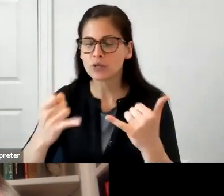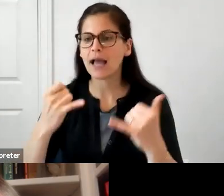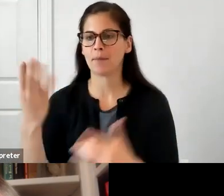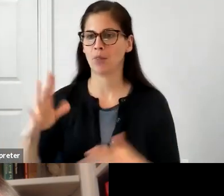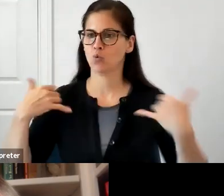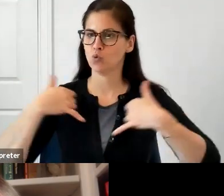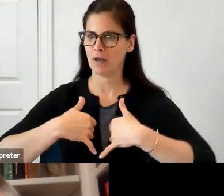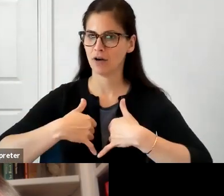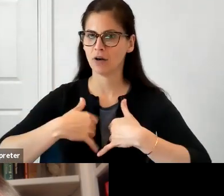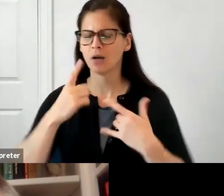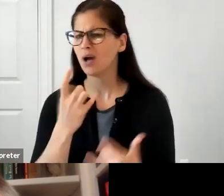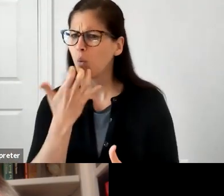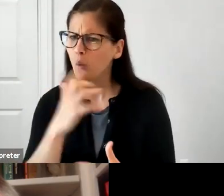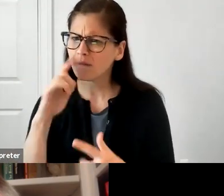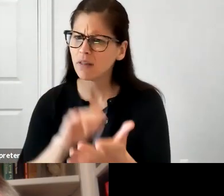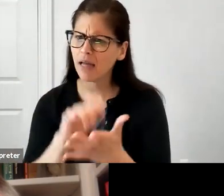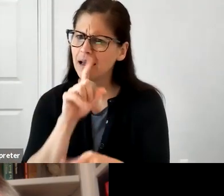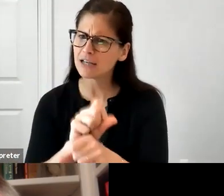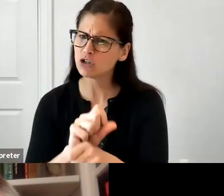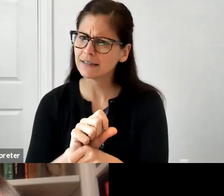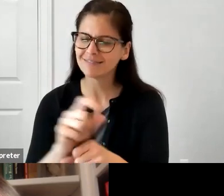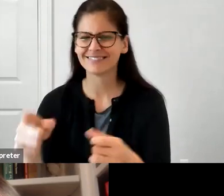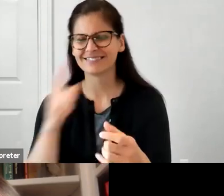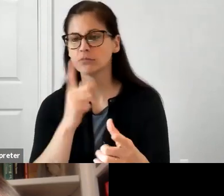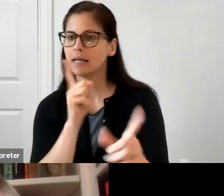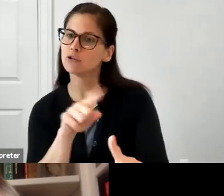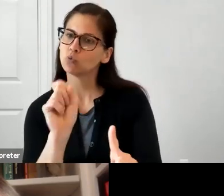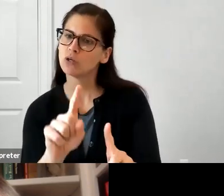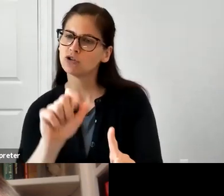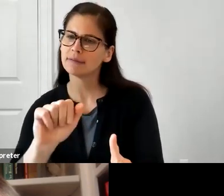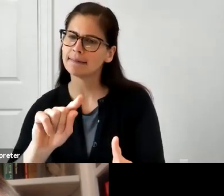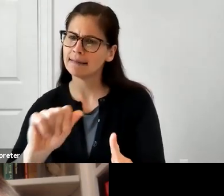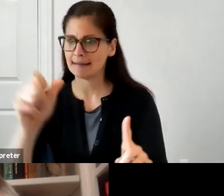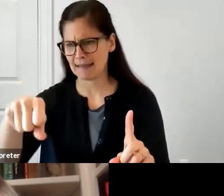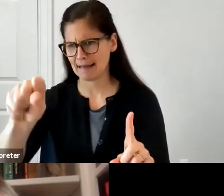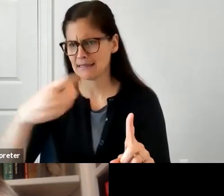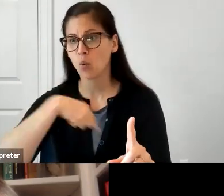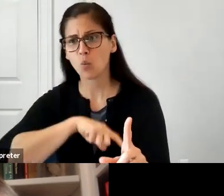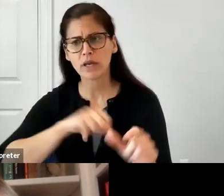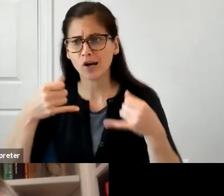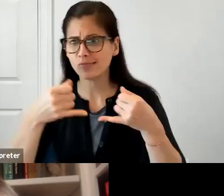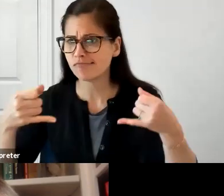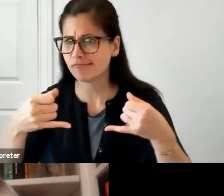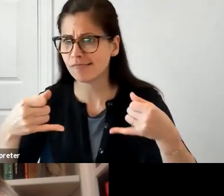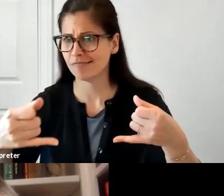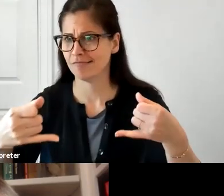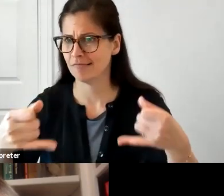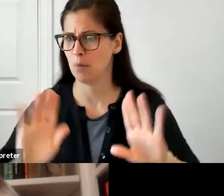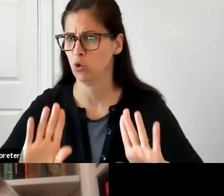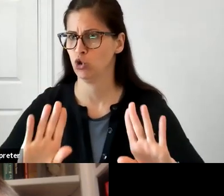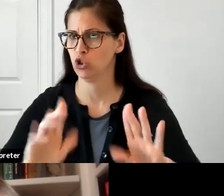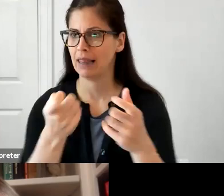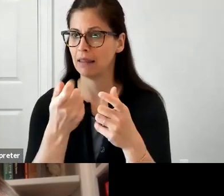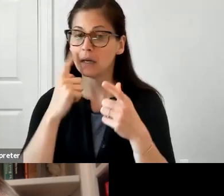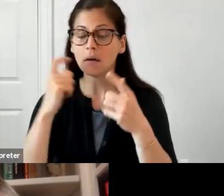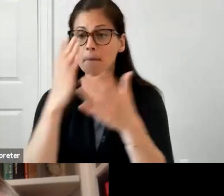sweater, although it's far too warm for that. And to answer your question, Anita, yes, we are pushing this a little bit. Part of